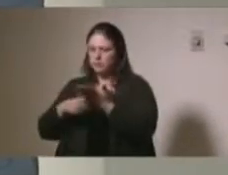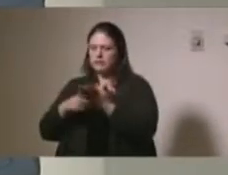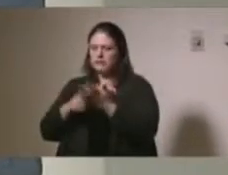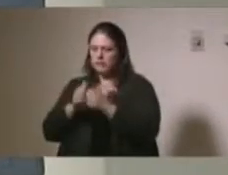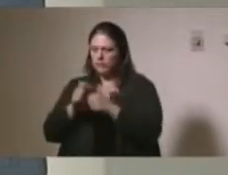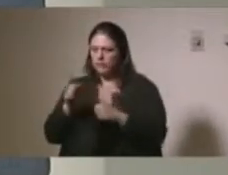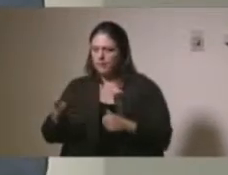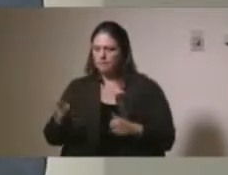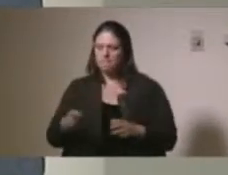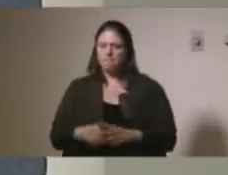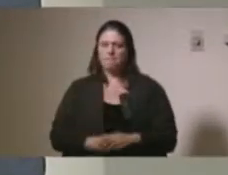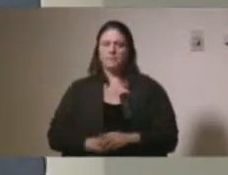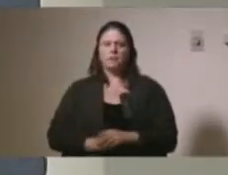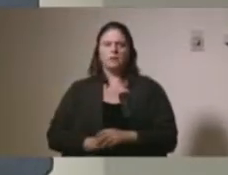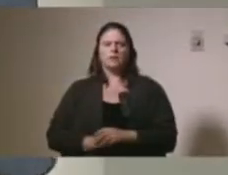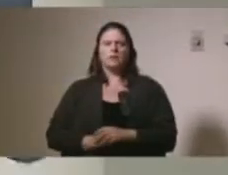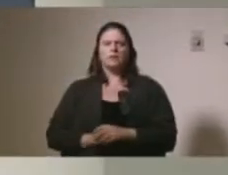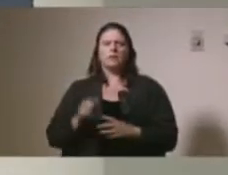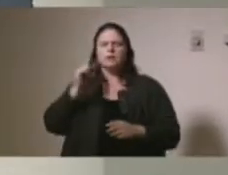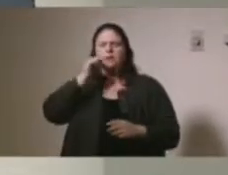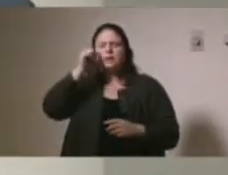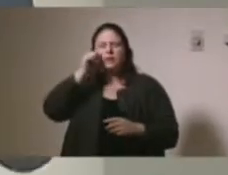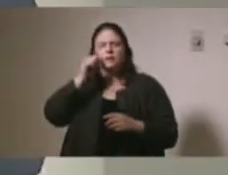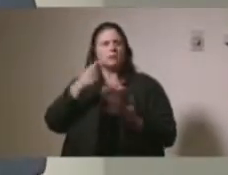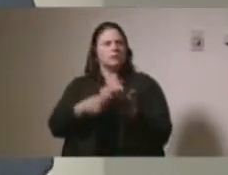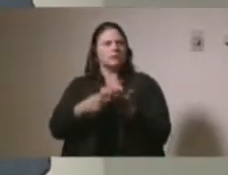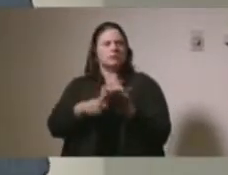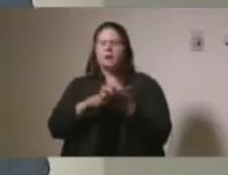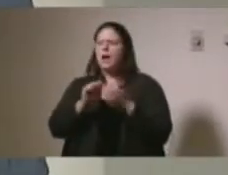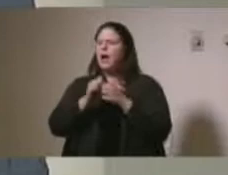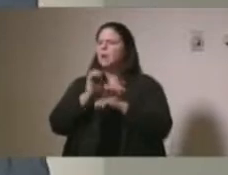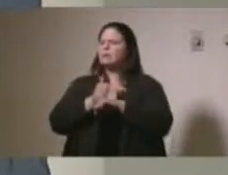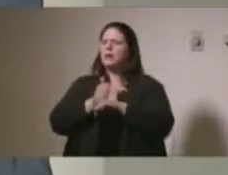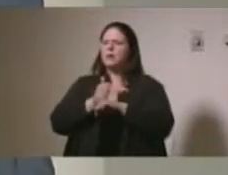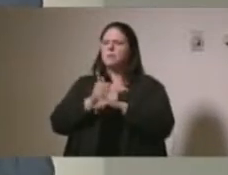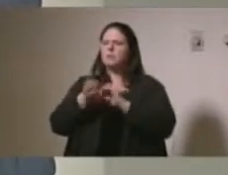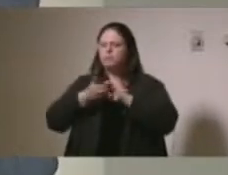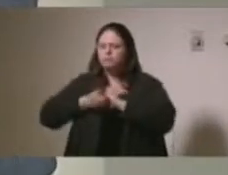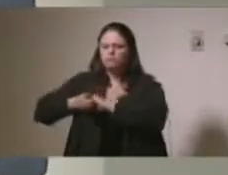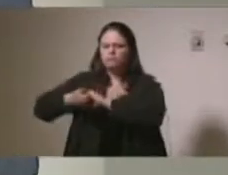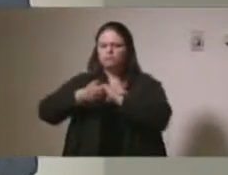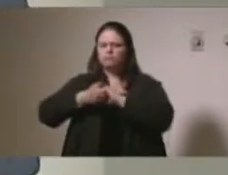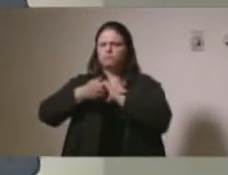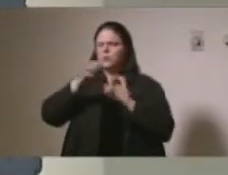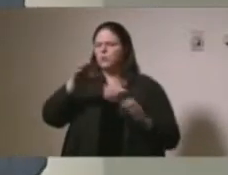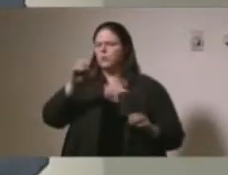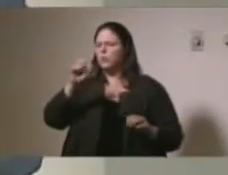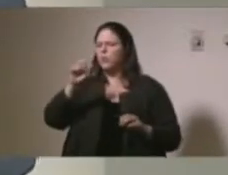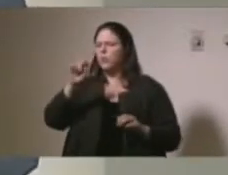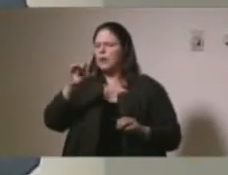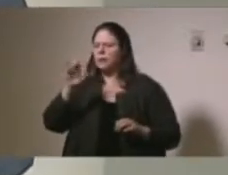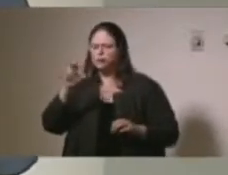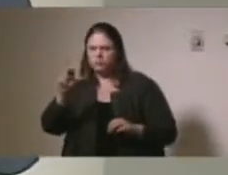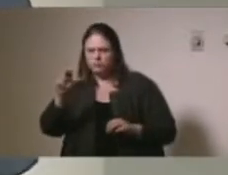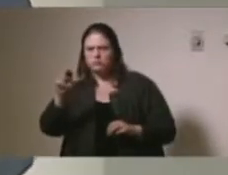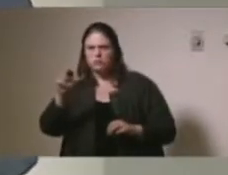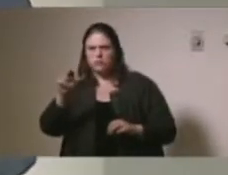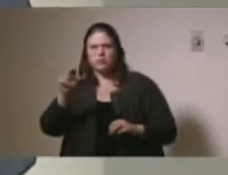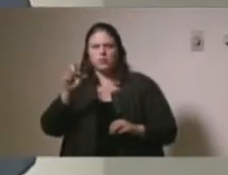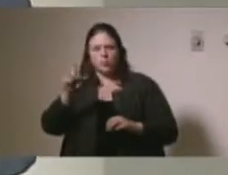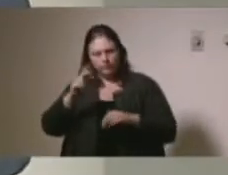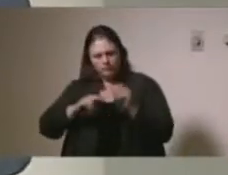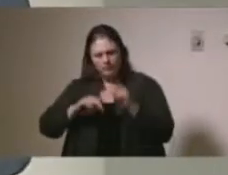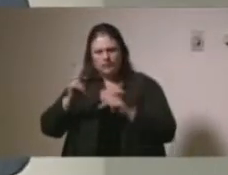were discussing of how can we create a coalition. We have to build this coalition of